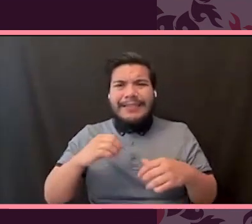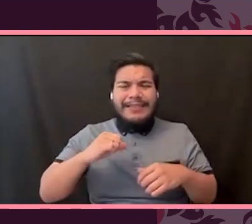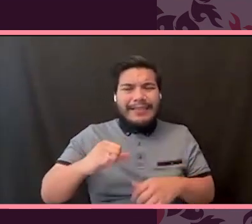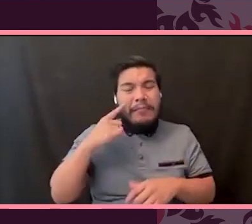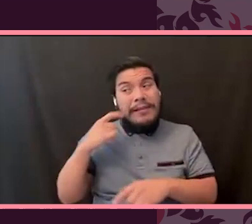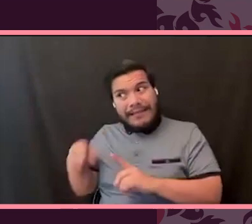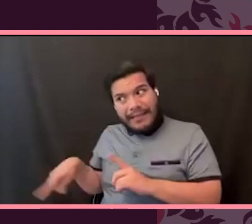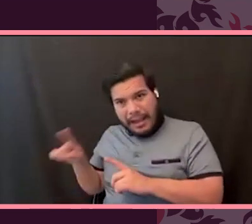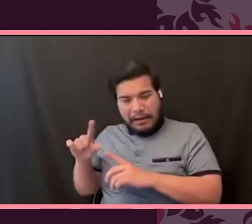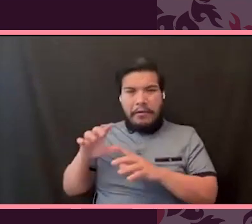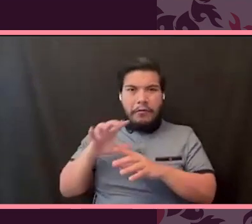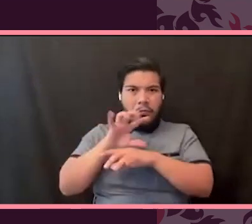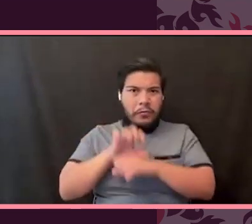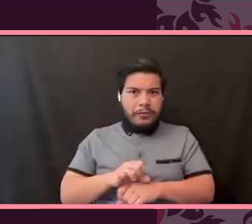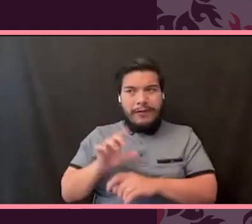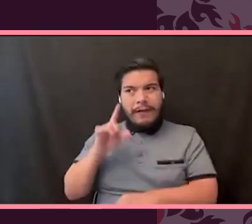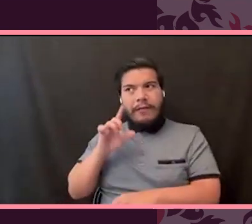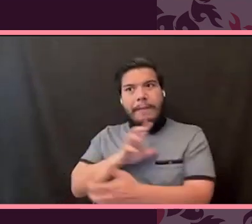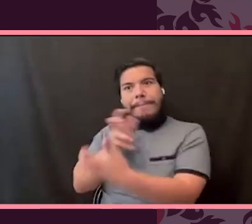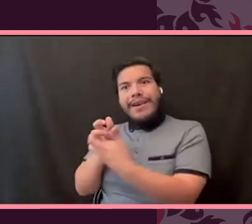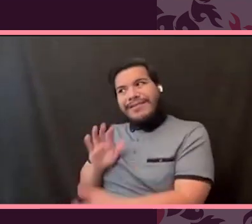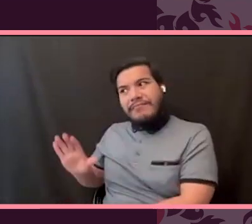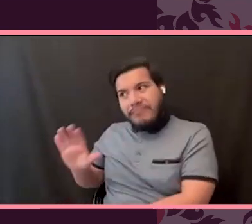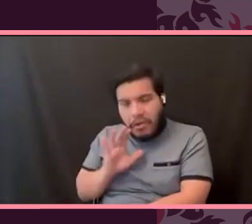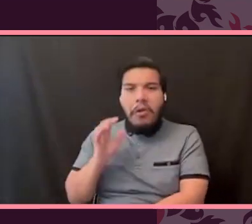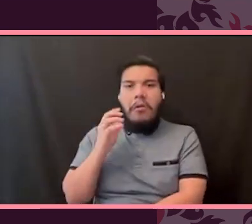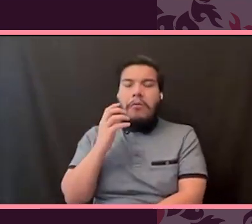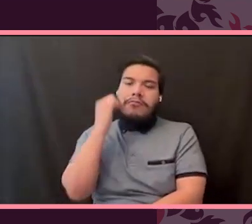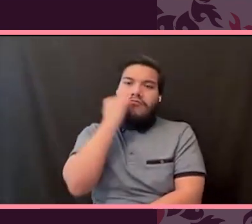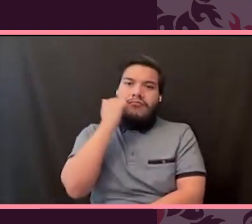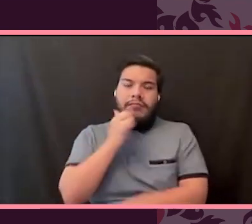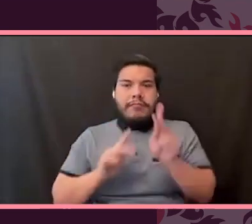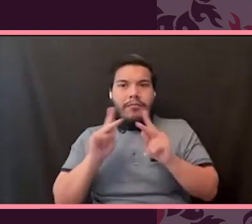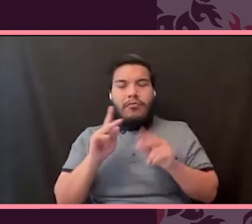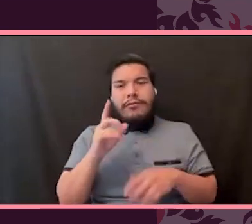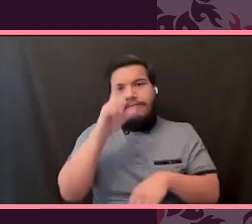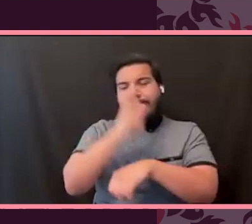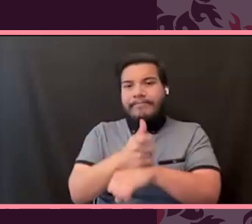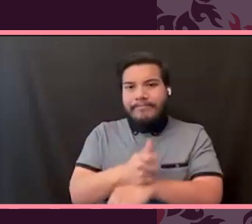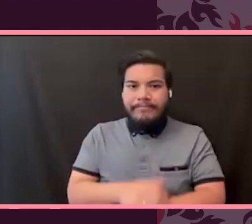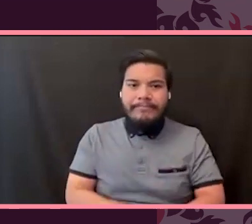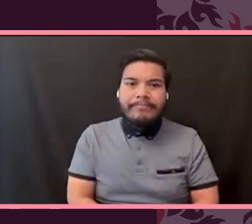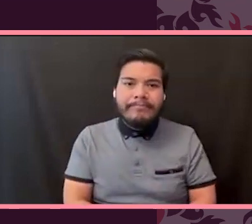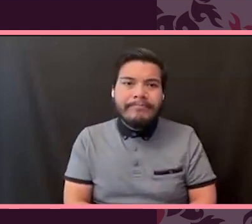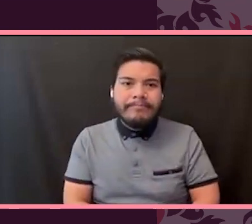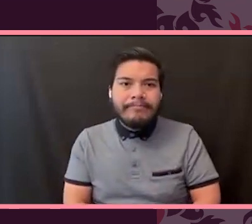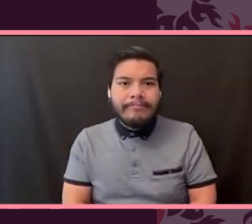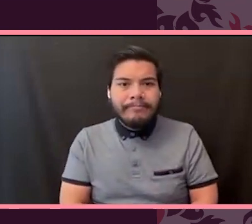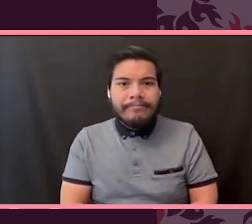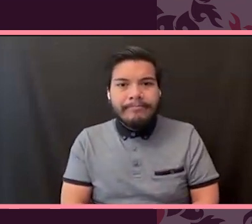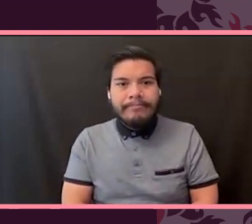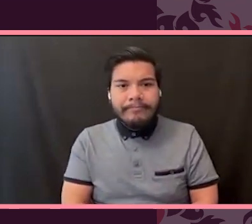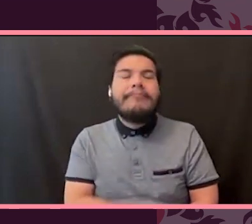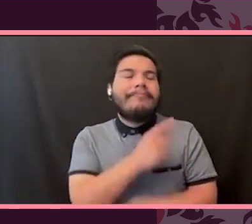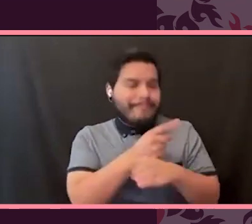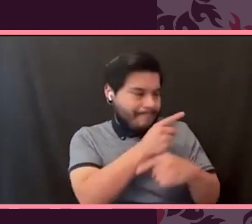for their neurotypicality. Yep. Mm, mm. Taejas, Absolutely. Jaya,